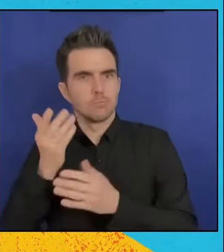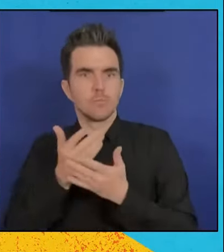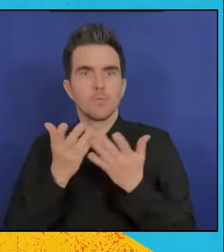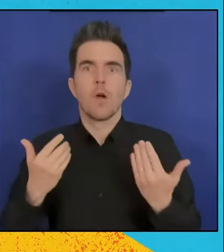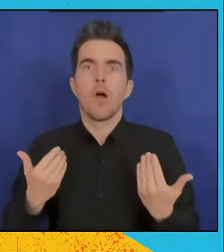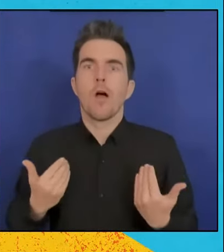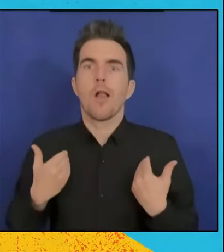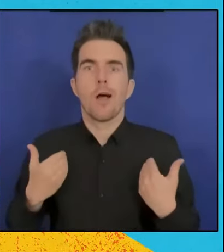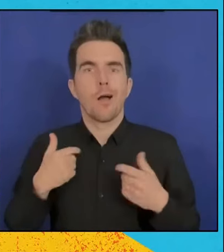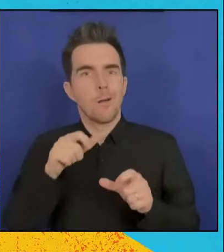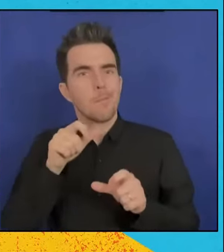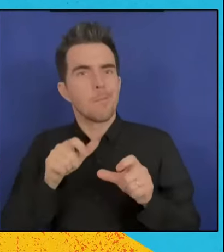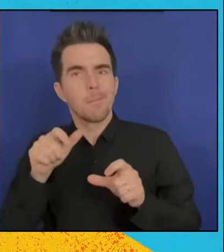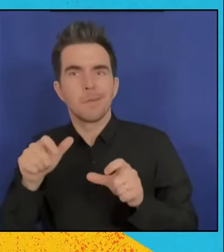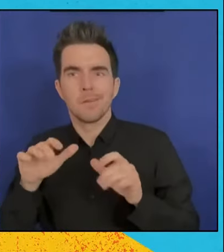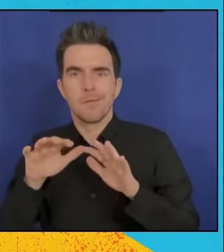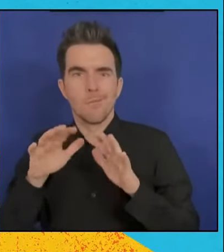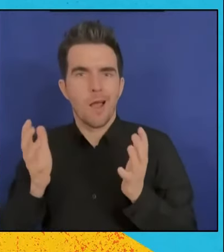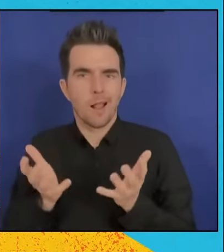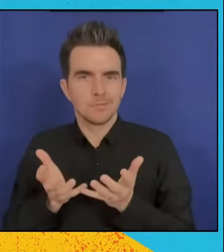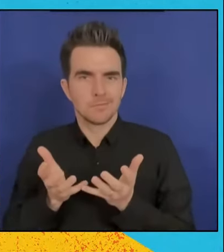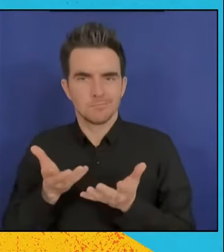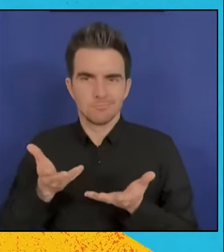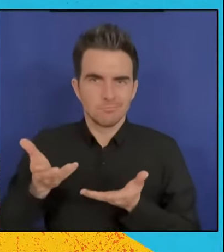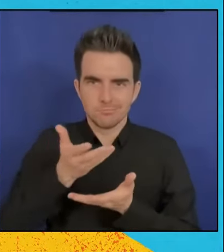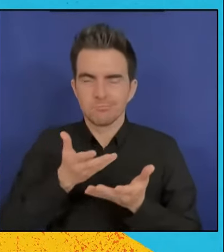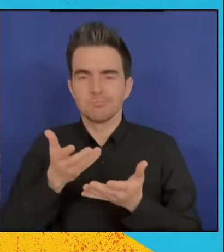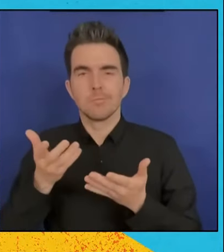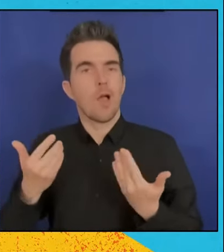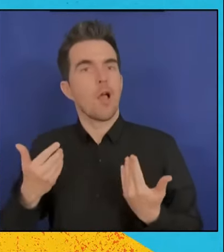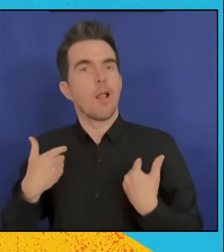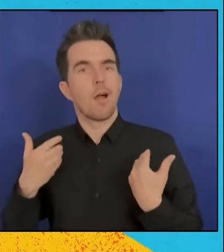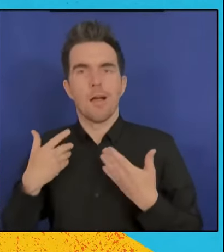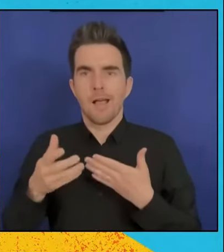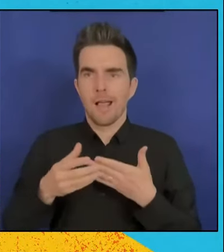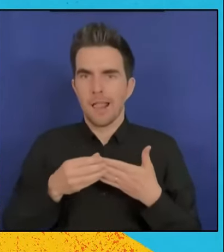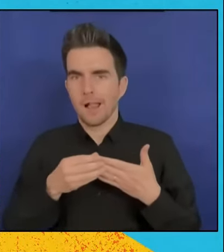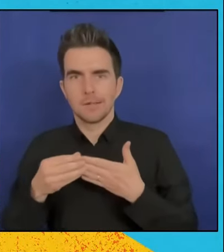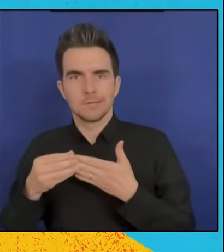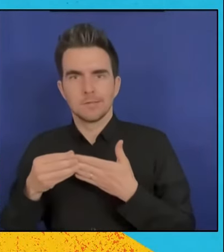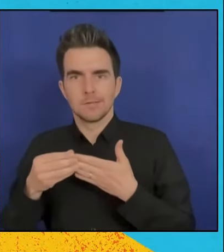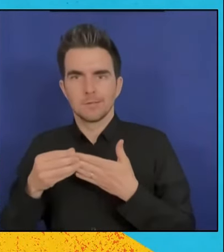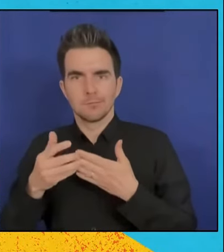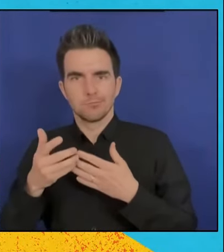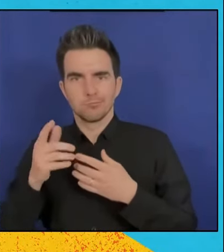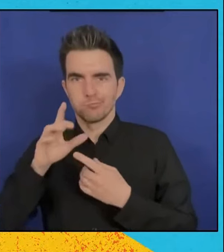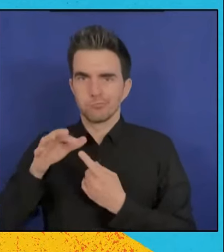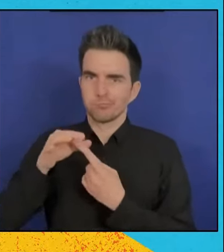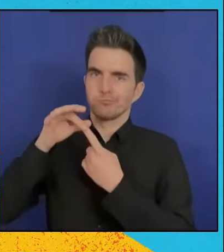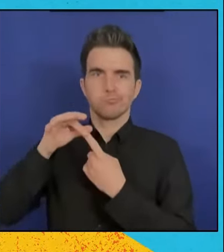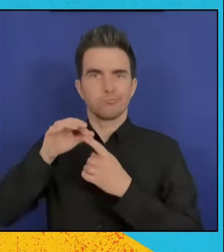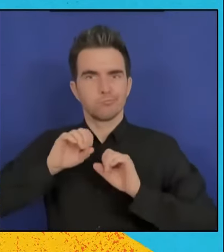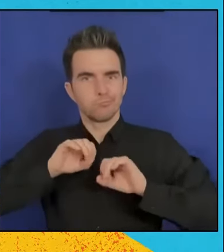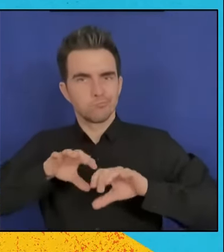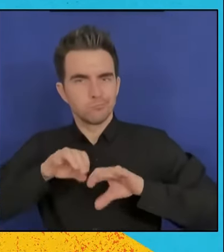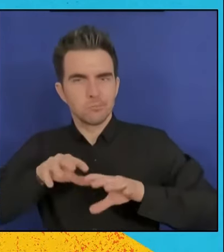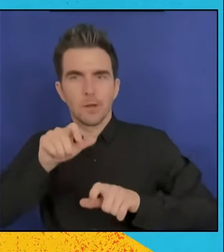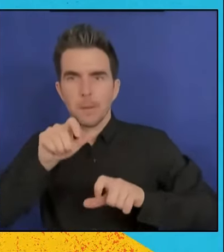begin part A of its ministerial session and hold its interactive roundtable on working with and for youth